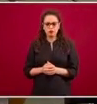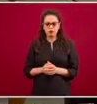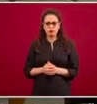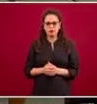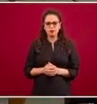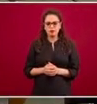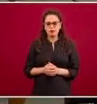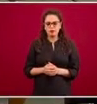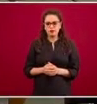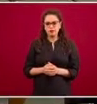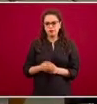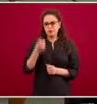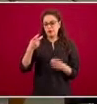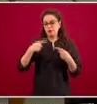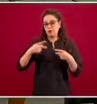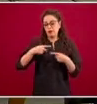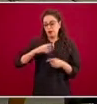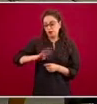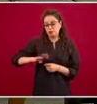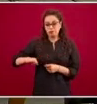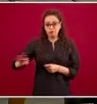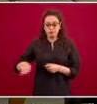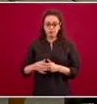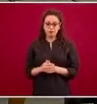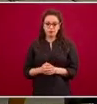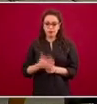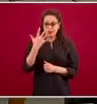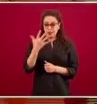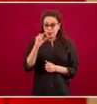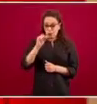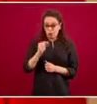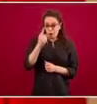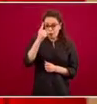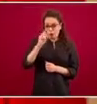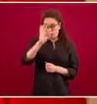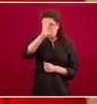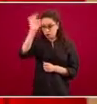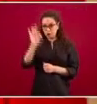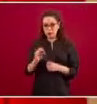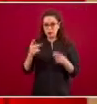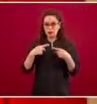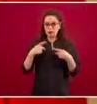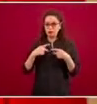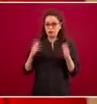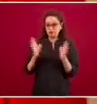Fortunately, so far we have a quite low lethality rate, which is